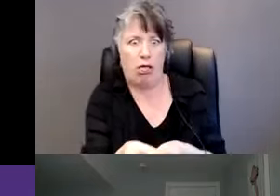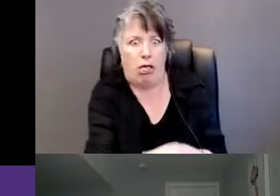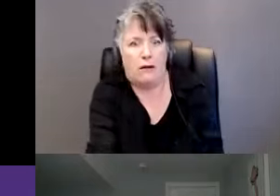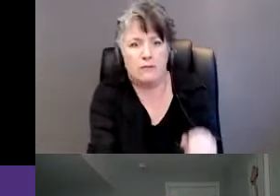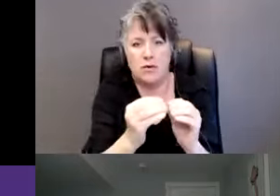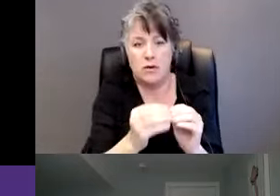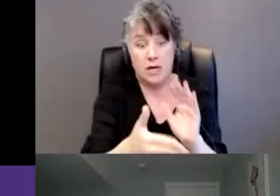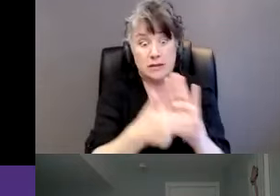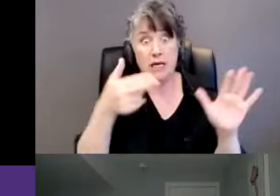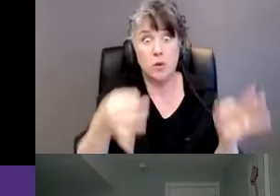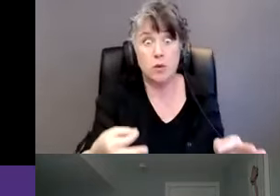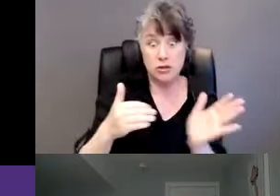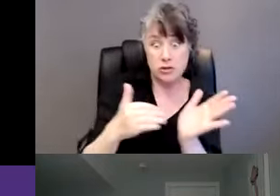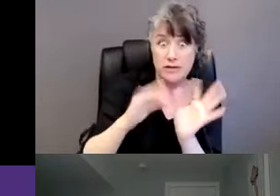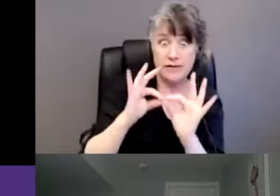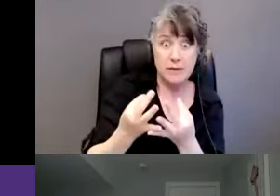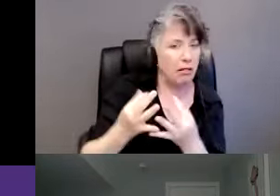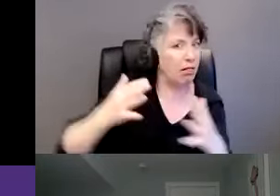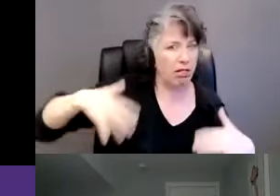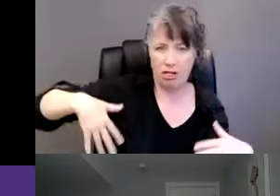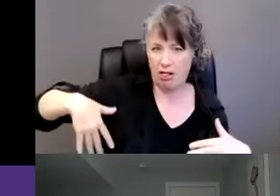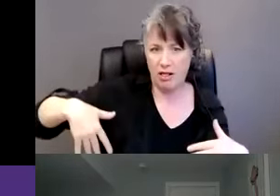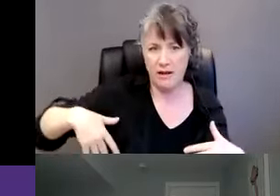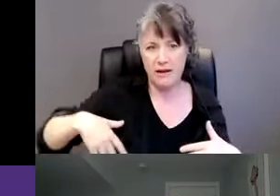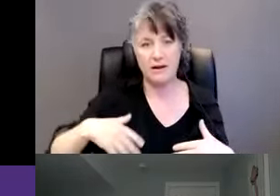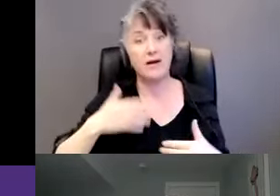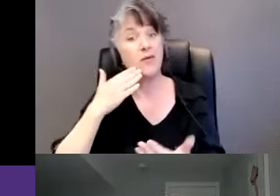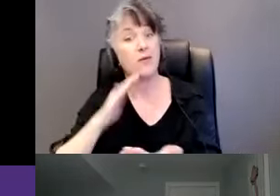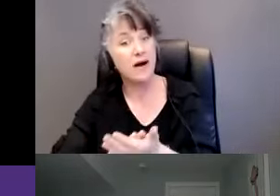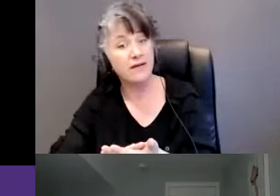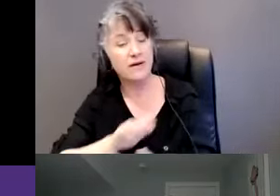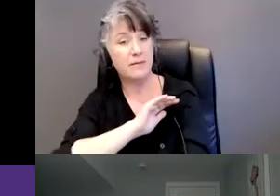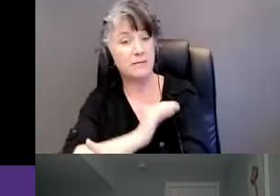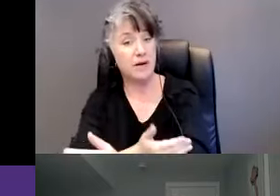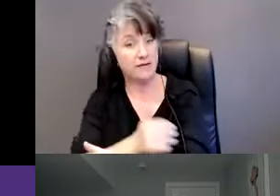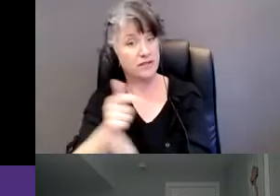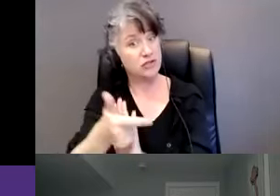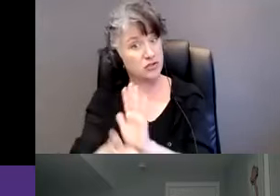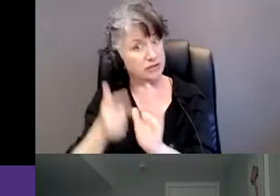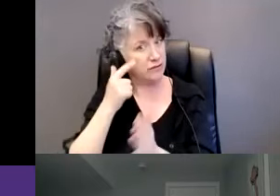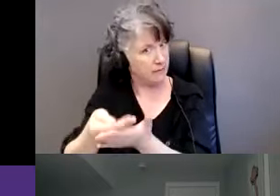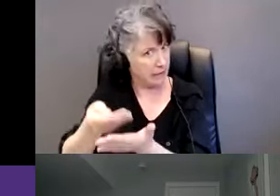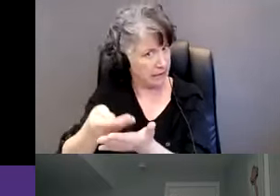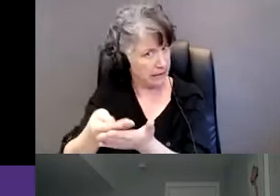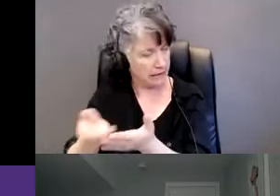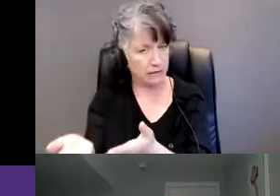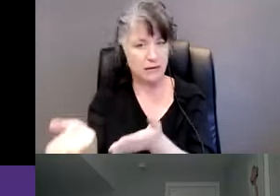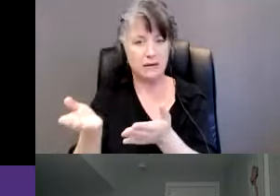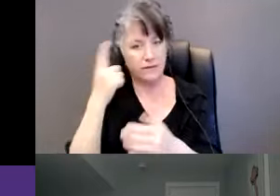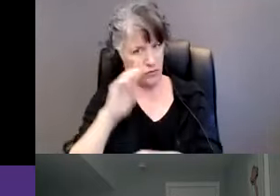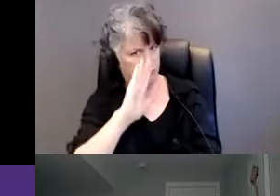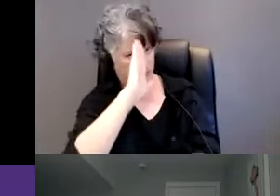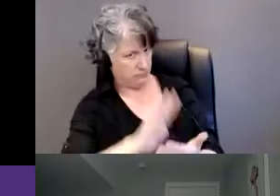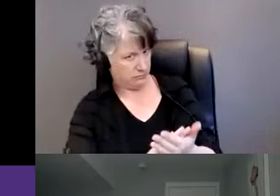this time. Mrs. Smith has POA for finances, power of attorney, for Mr. Smith. However,